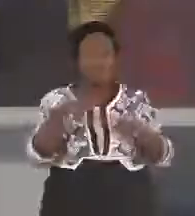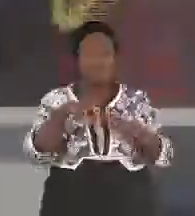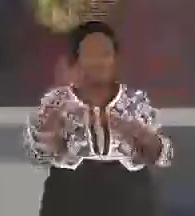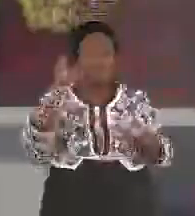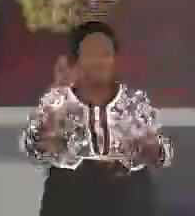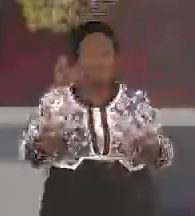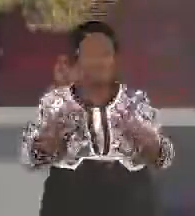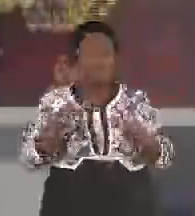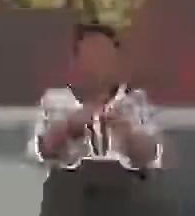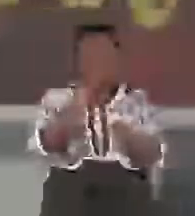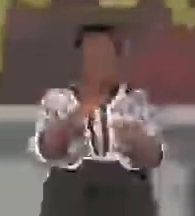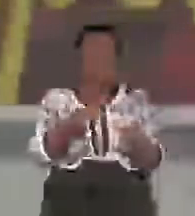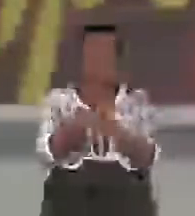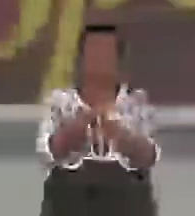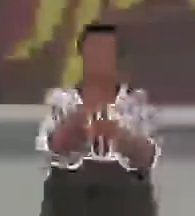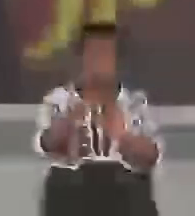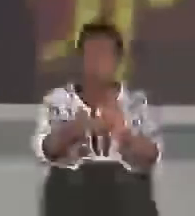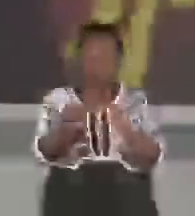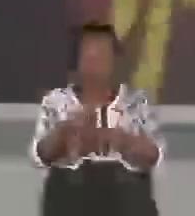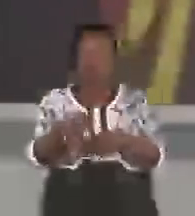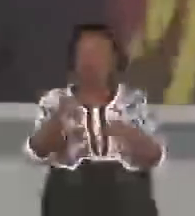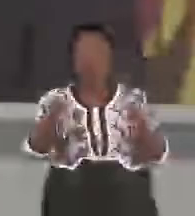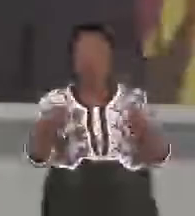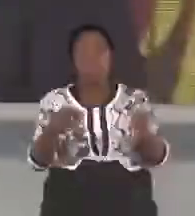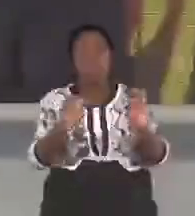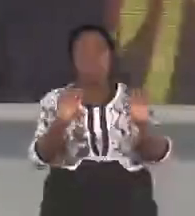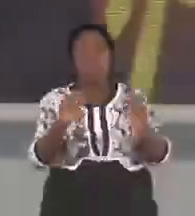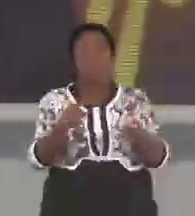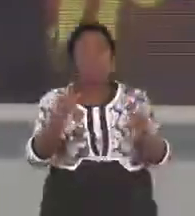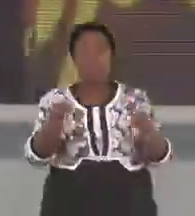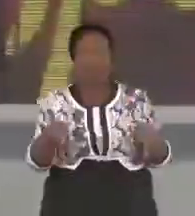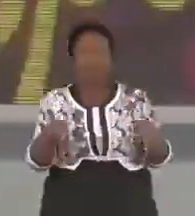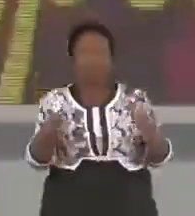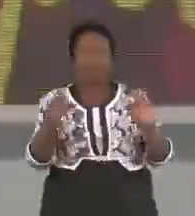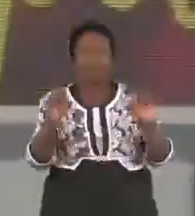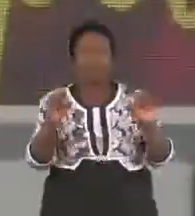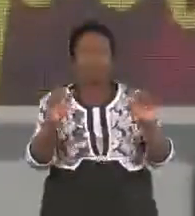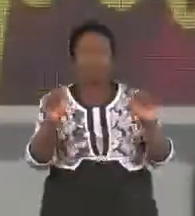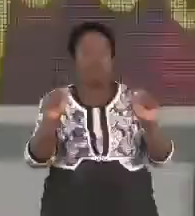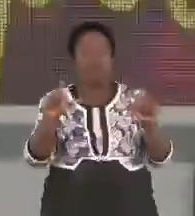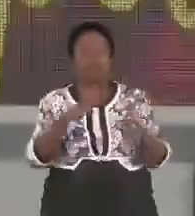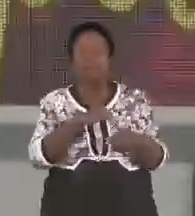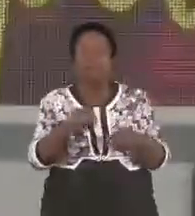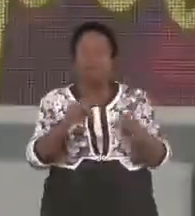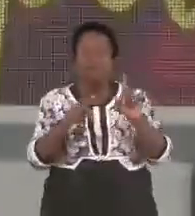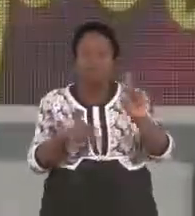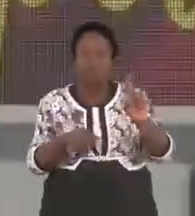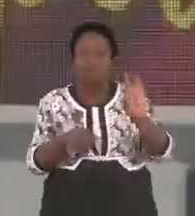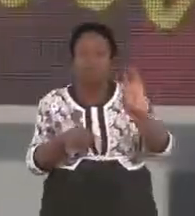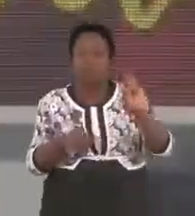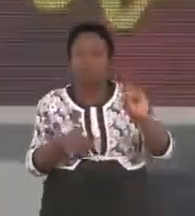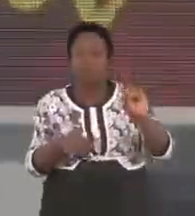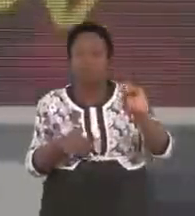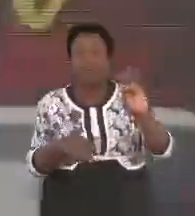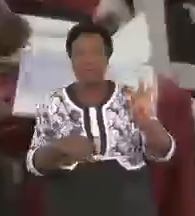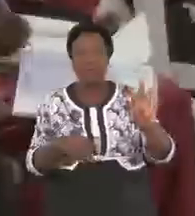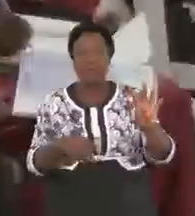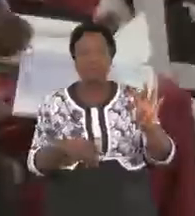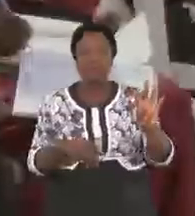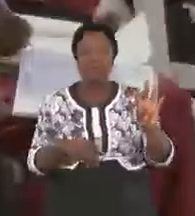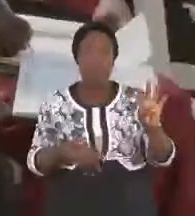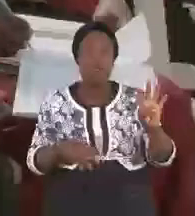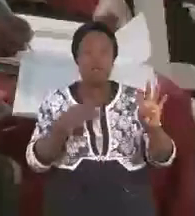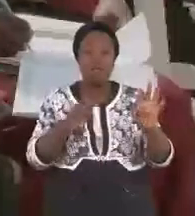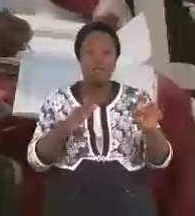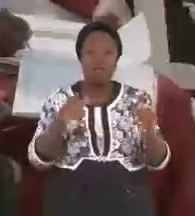of Psalm 104, reading from verse 4. The fulfillment on John,